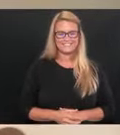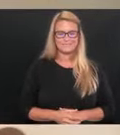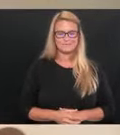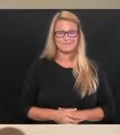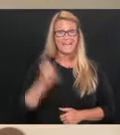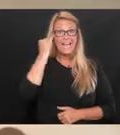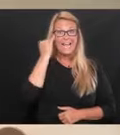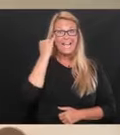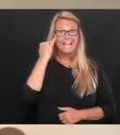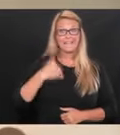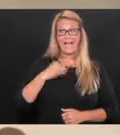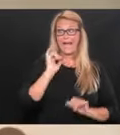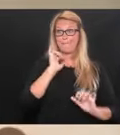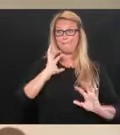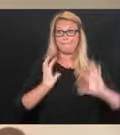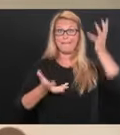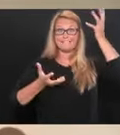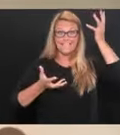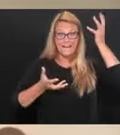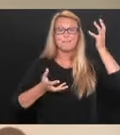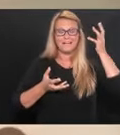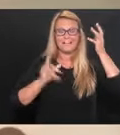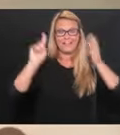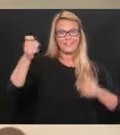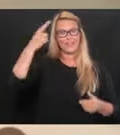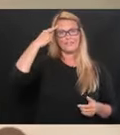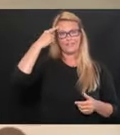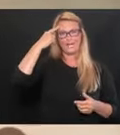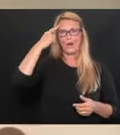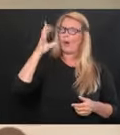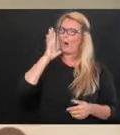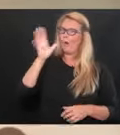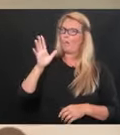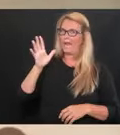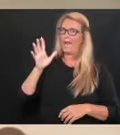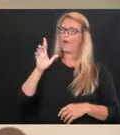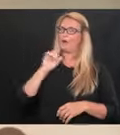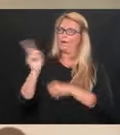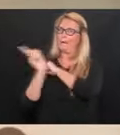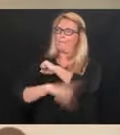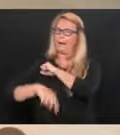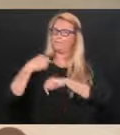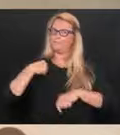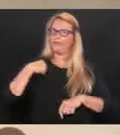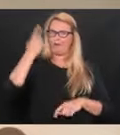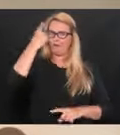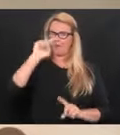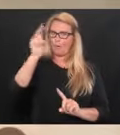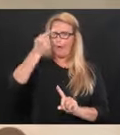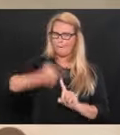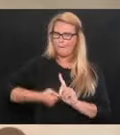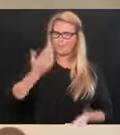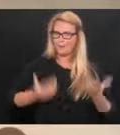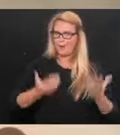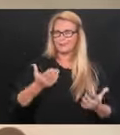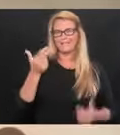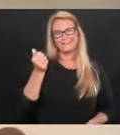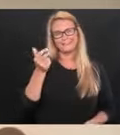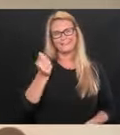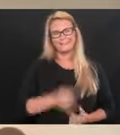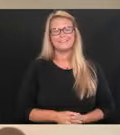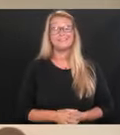one up, Paul, the governor's going he's going to be on me the rest of the month or better, probably. So,